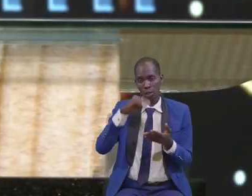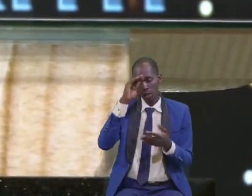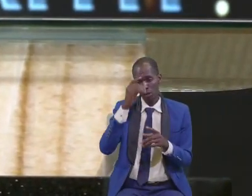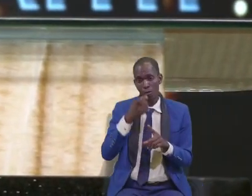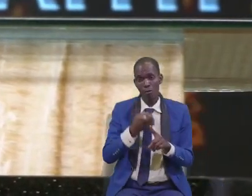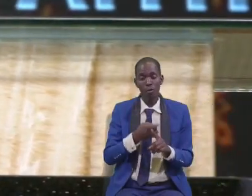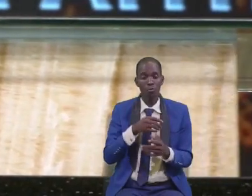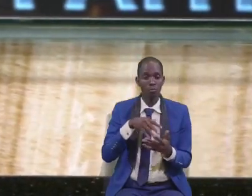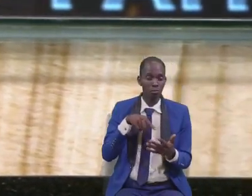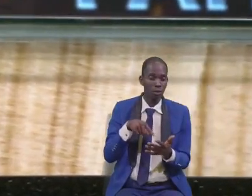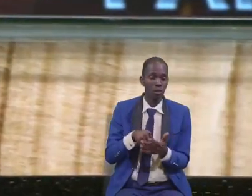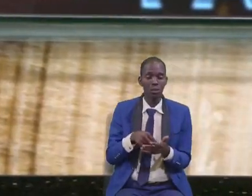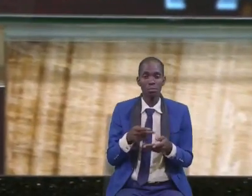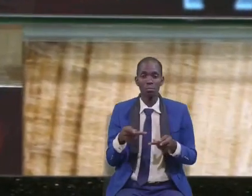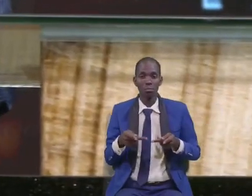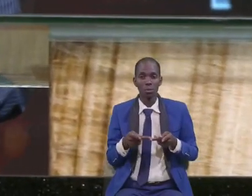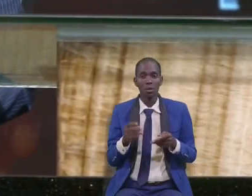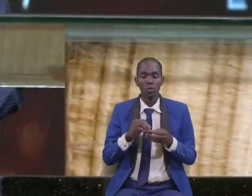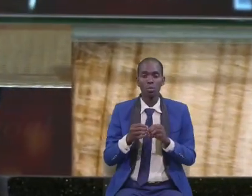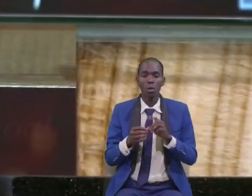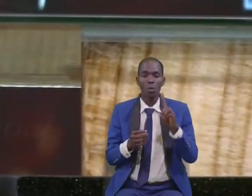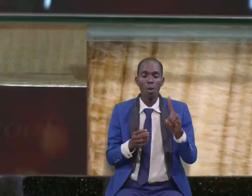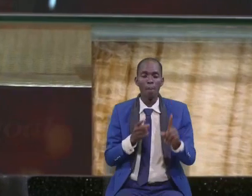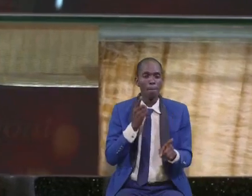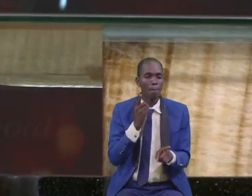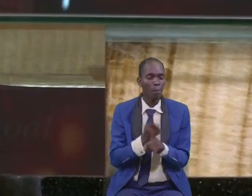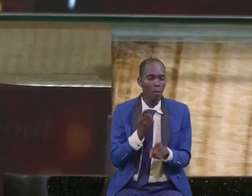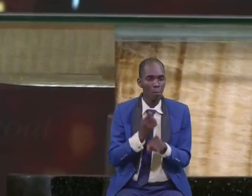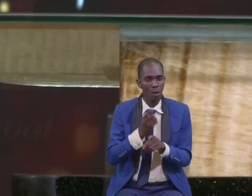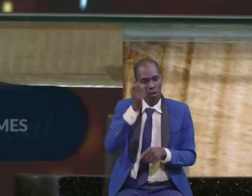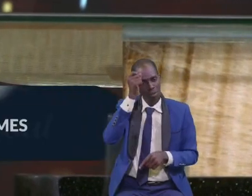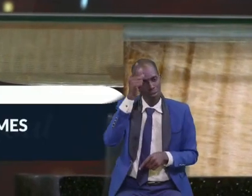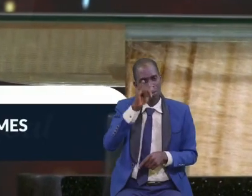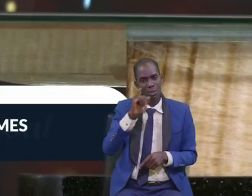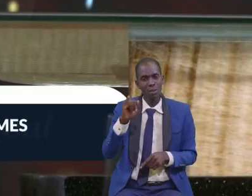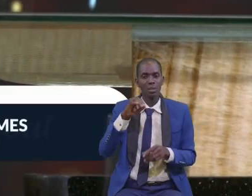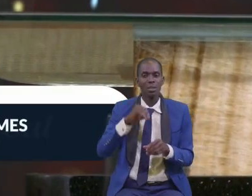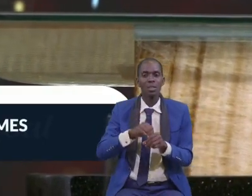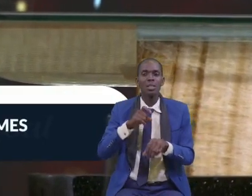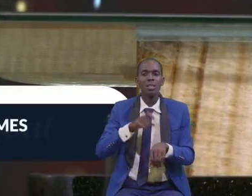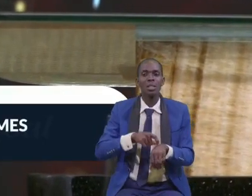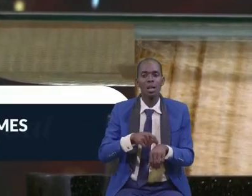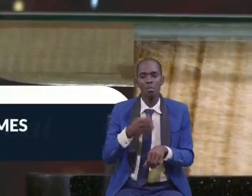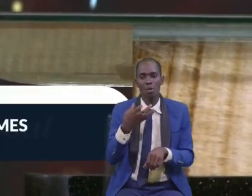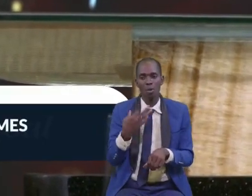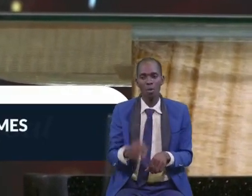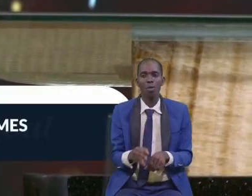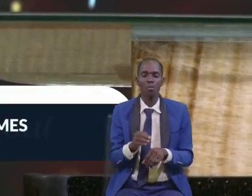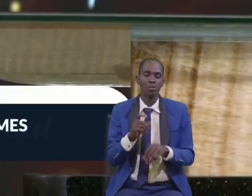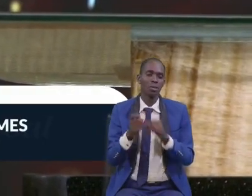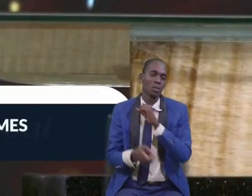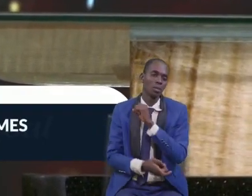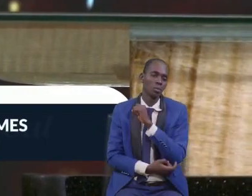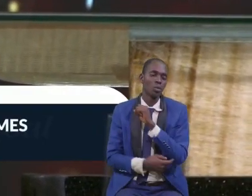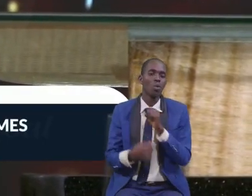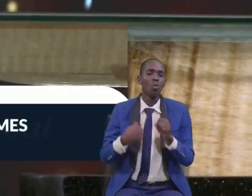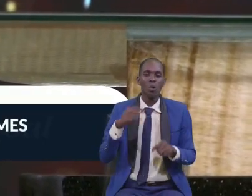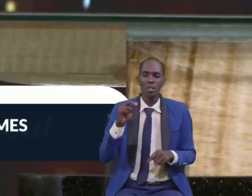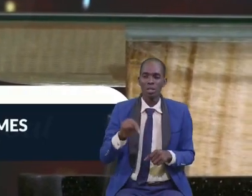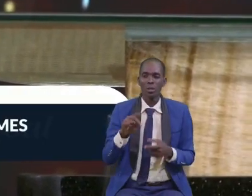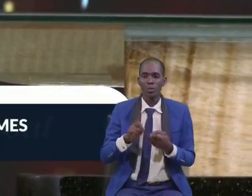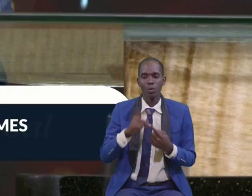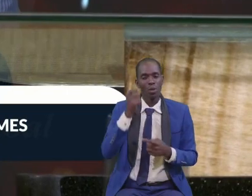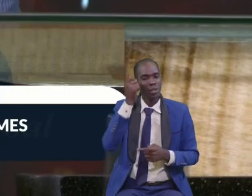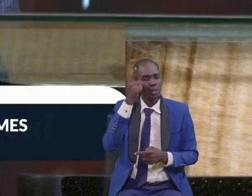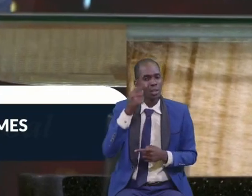those verses. Number one, proper perception in times of temptation. We need to understand, we need to have